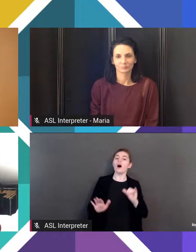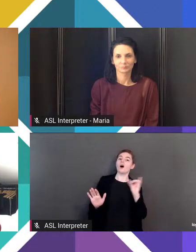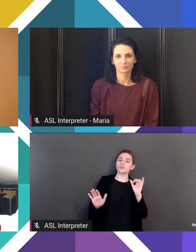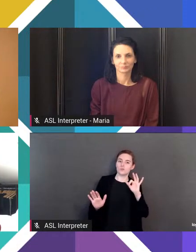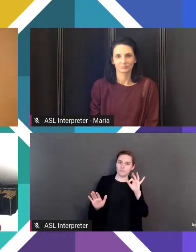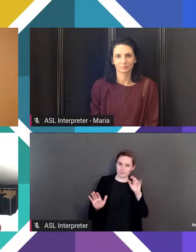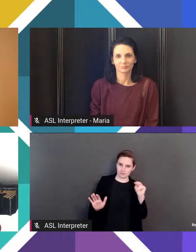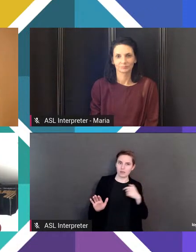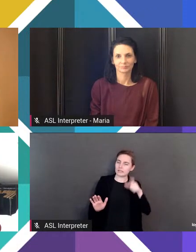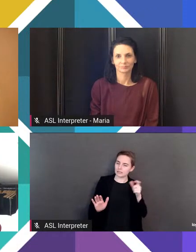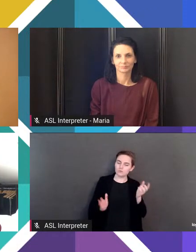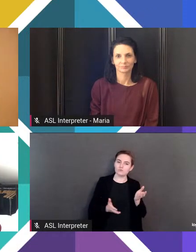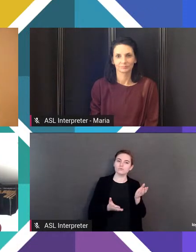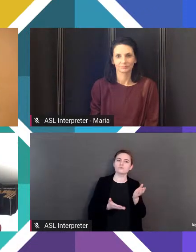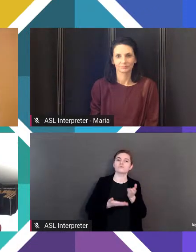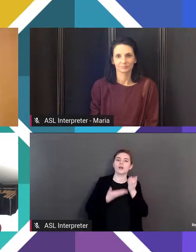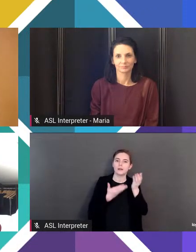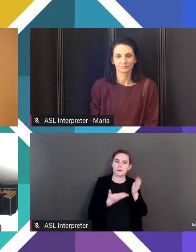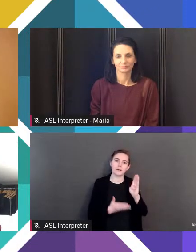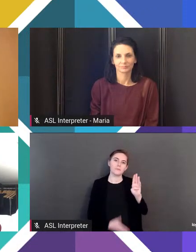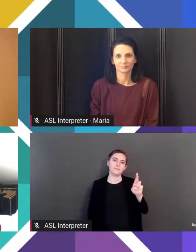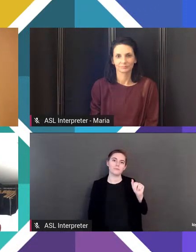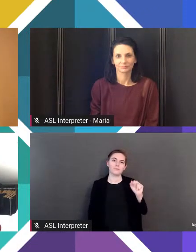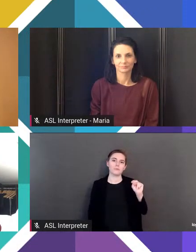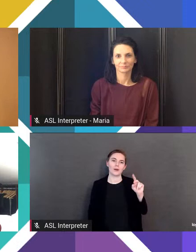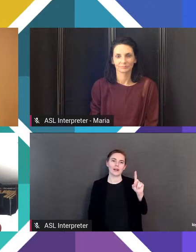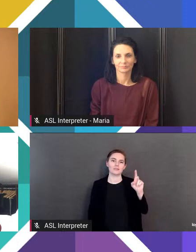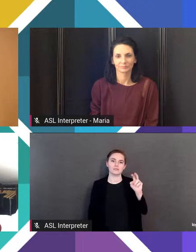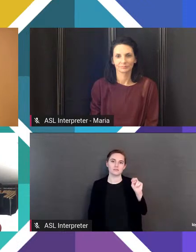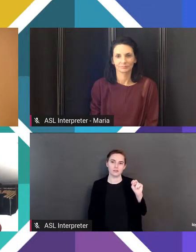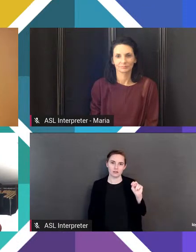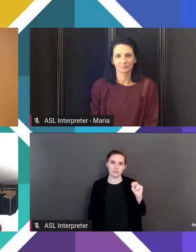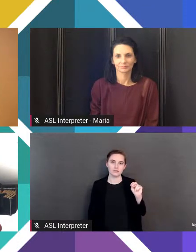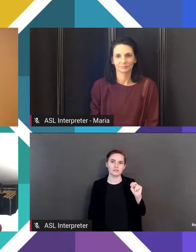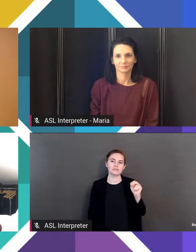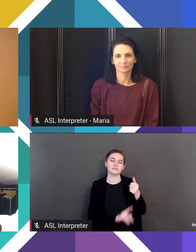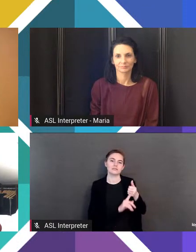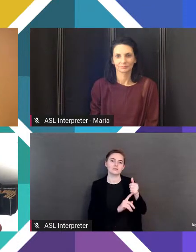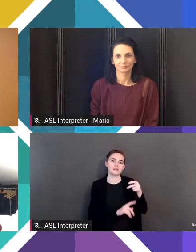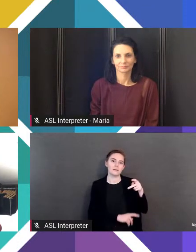Brandon's Palette in Milford, Connecticut, and a queer hairstylist if you're looking for